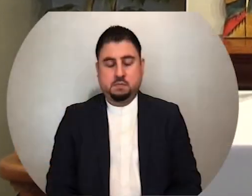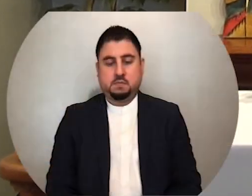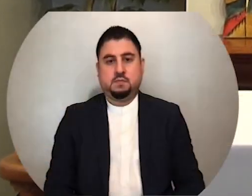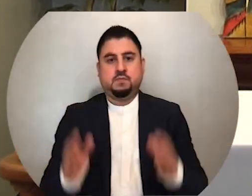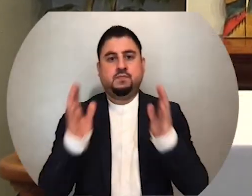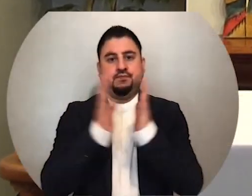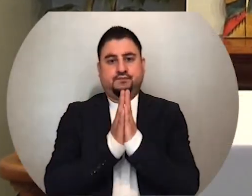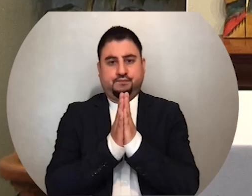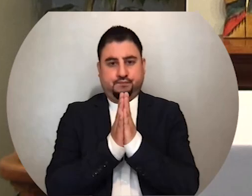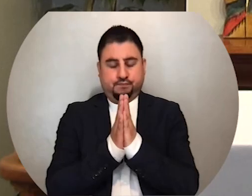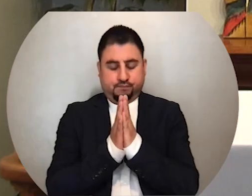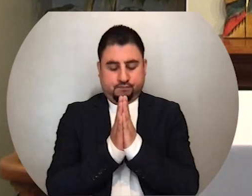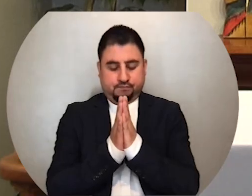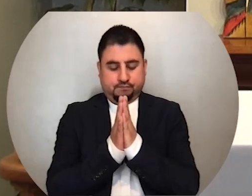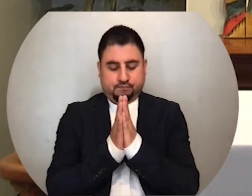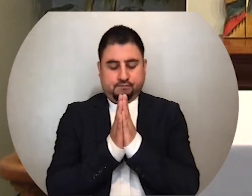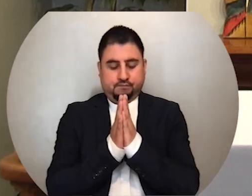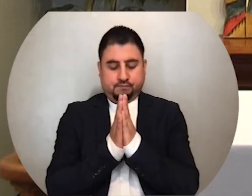Let us pray.